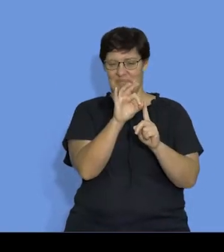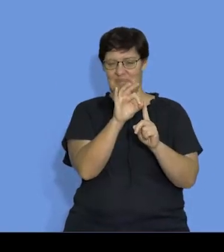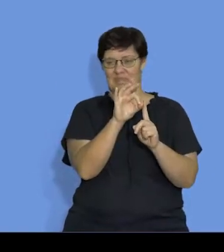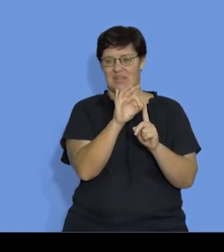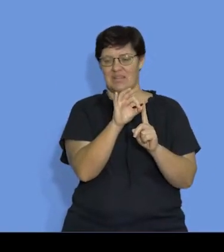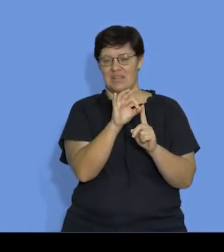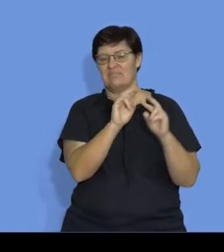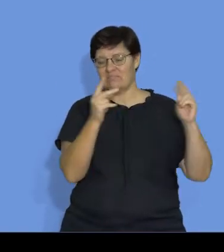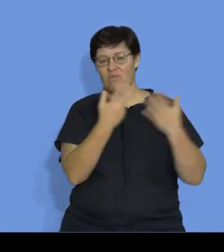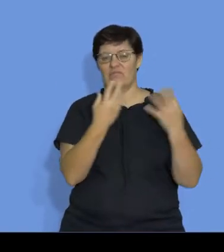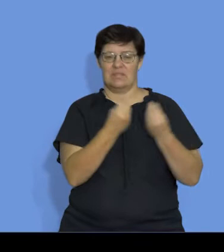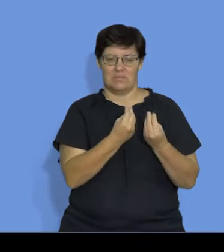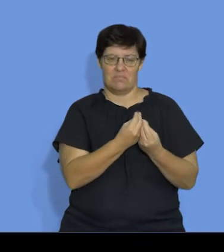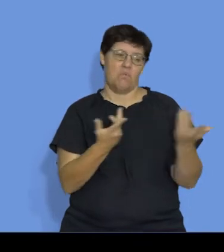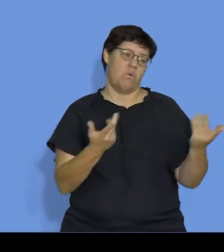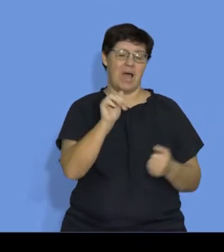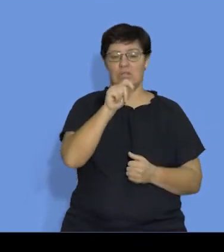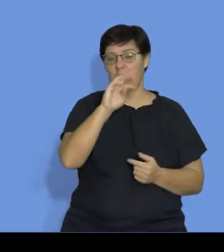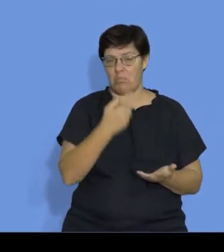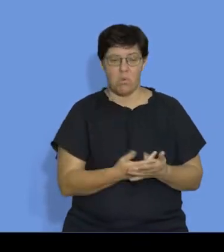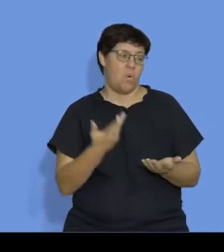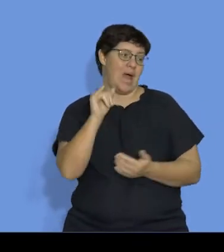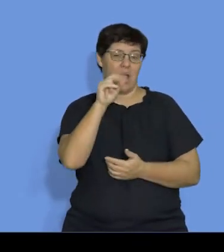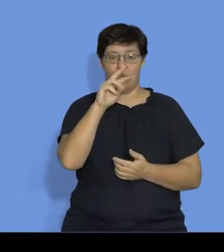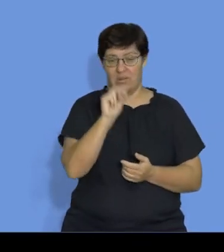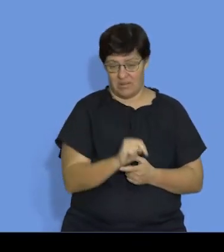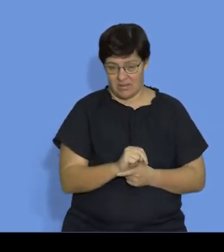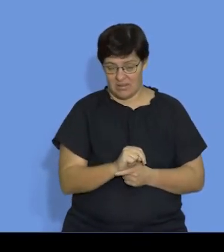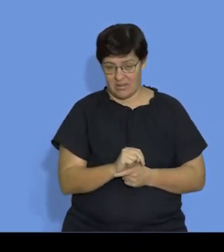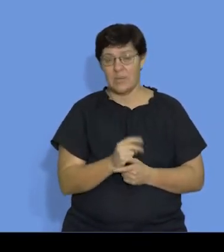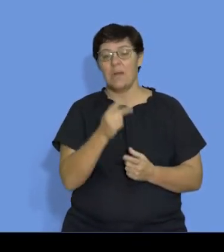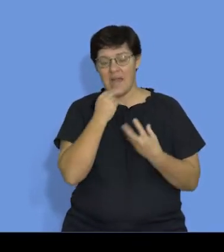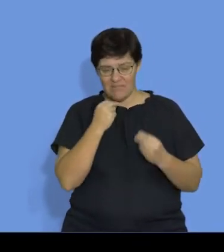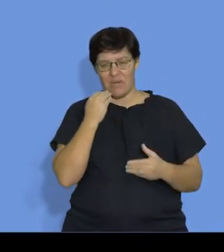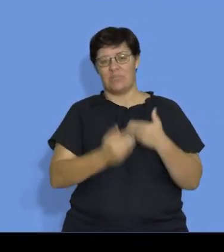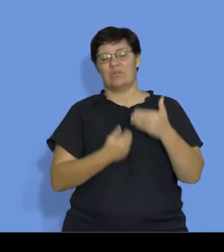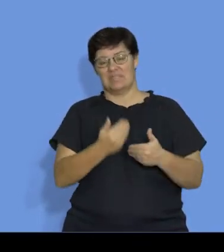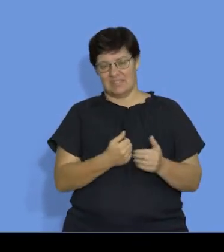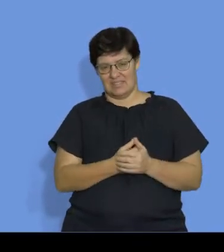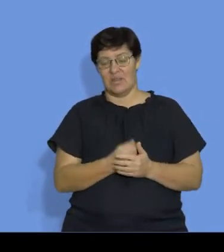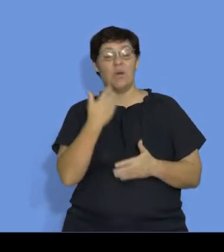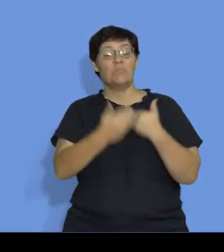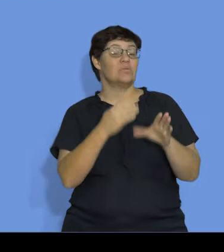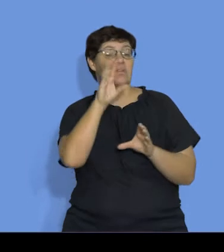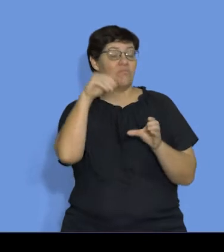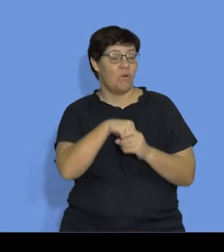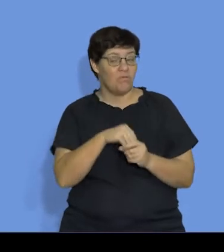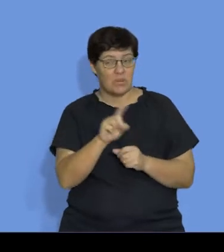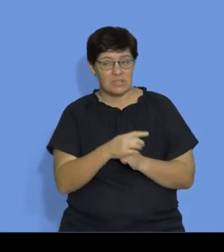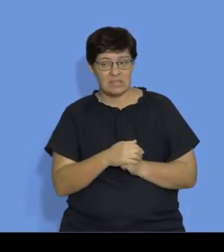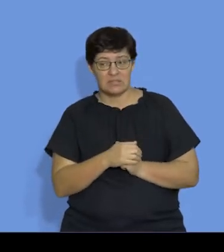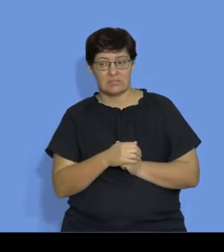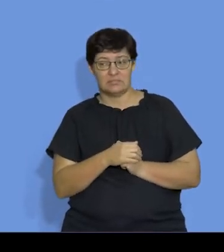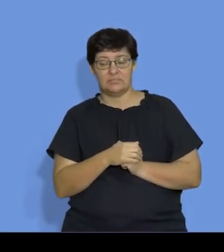a substance. It could be an atom, it could be an ion that undergoes a process. The process involved in